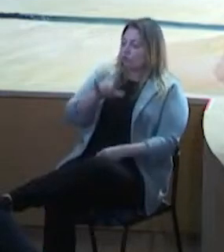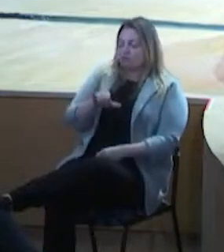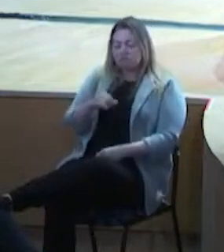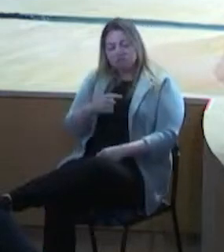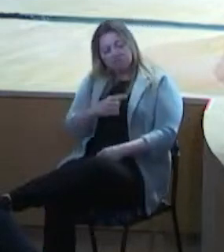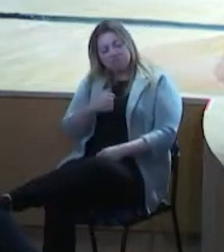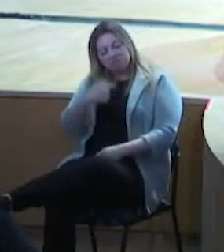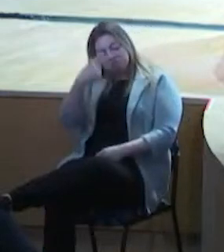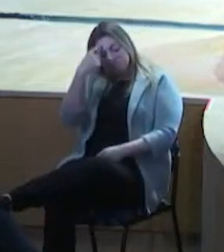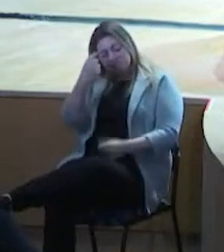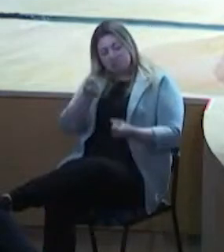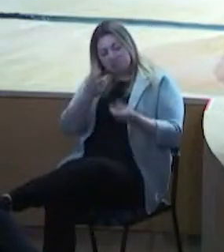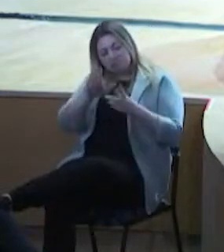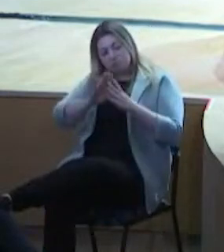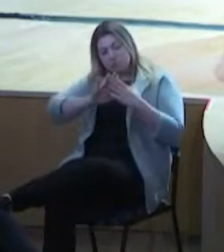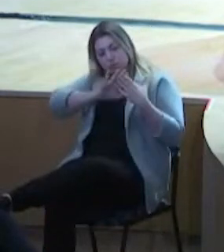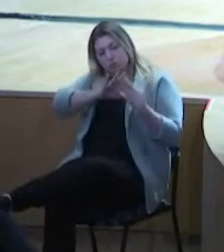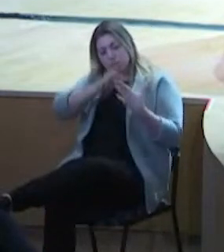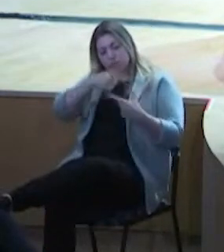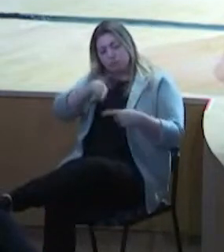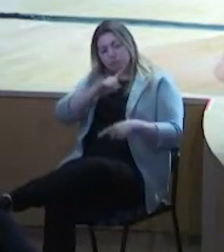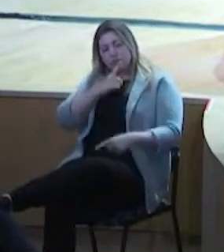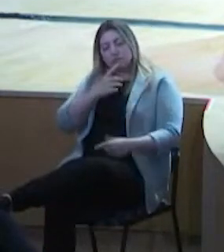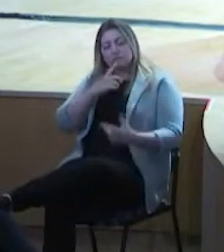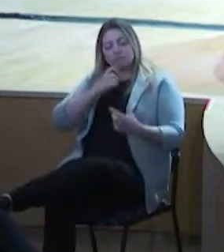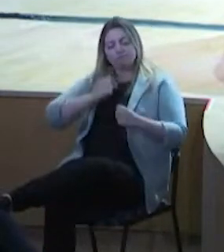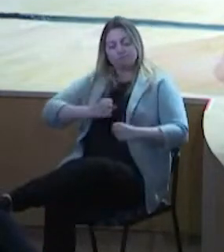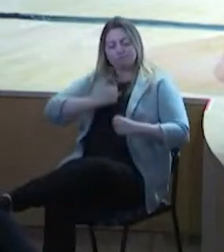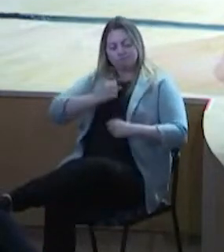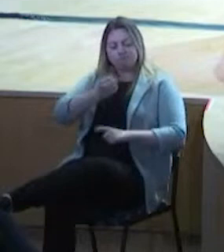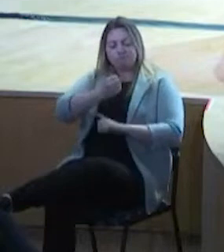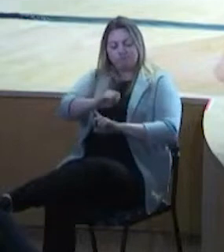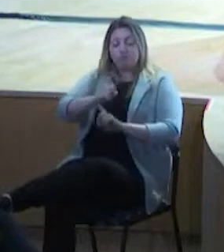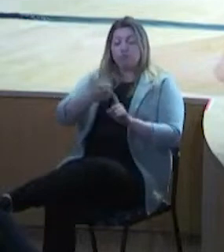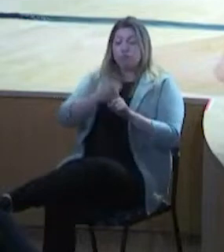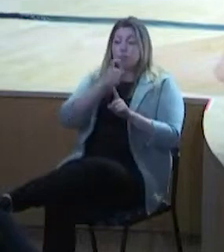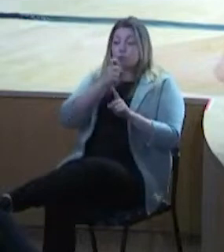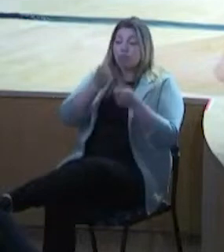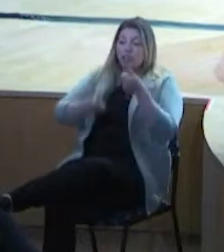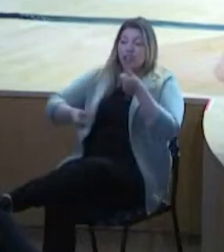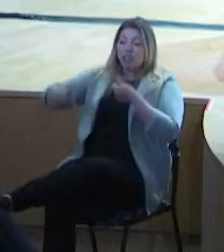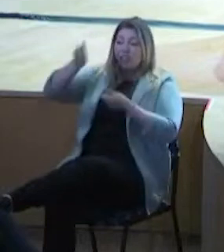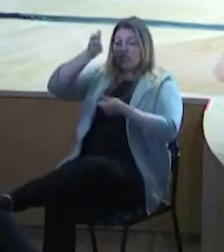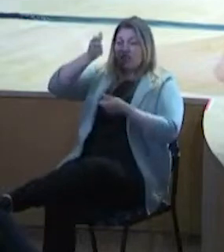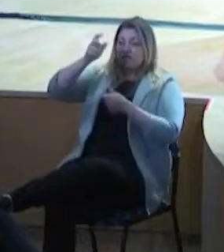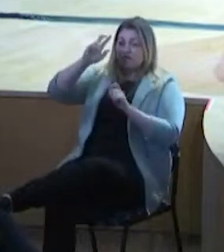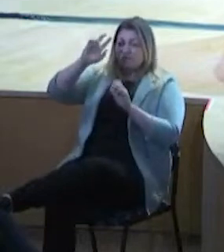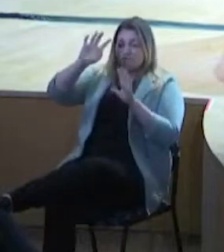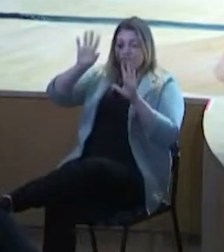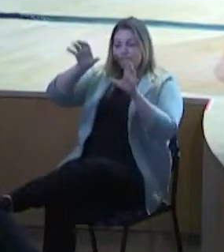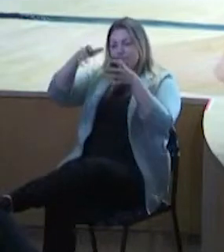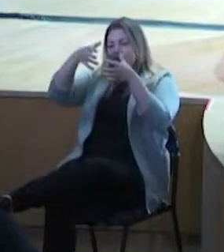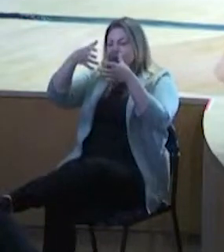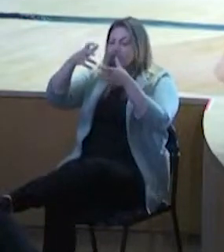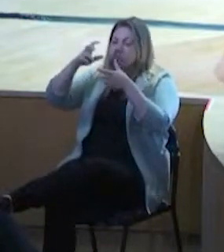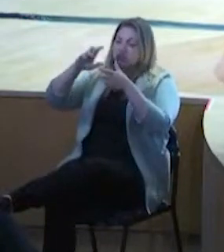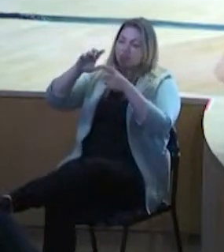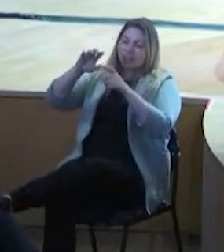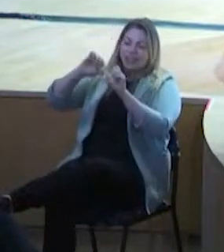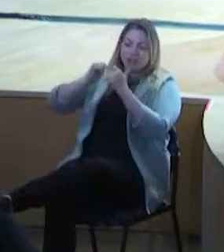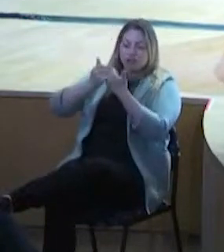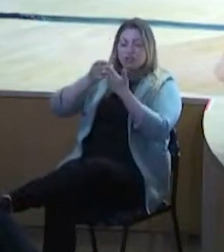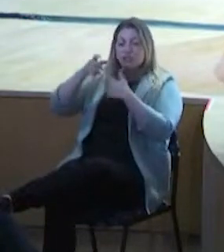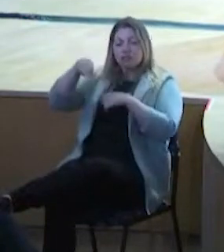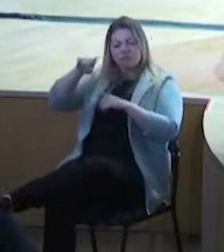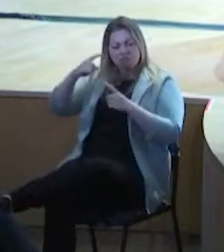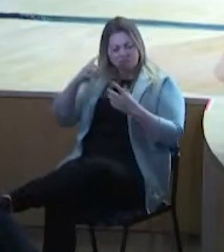think, are having a lot of pushback from bureaucratic agencies. So if you could talk maybe a bit about how those agencies